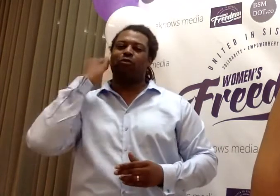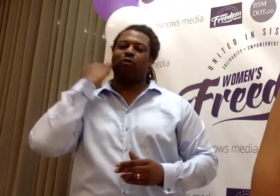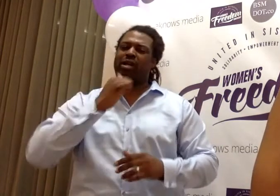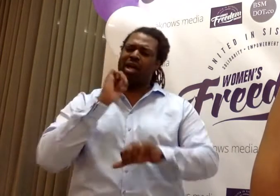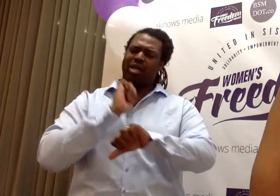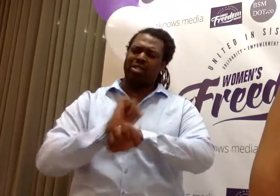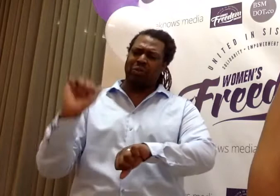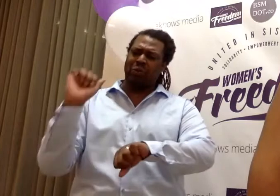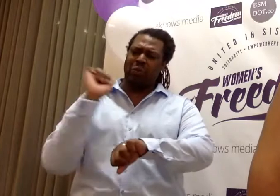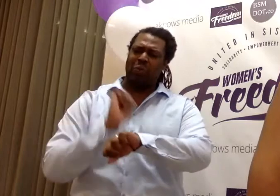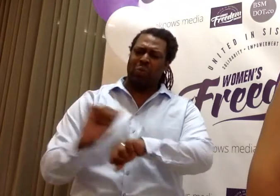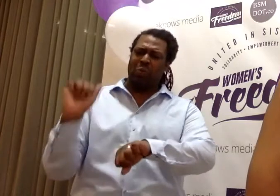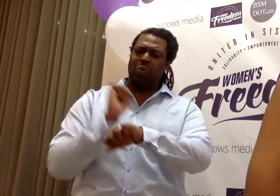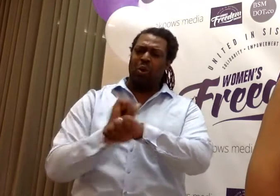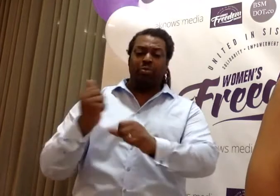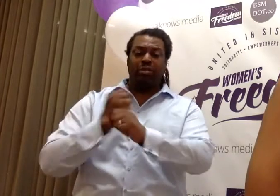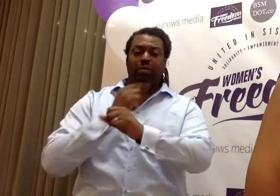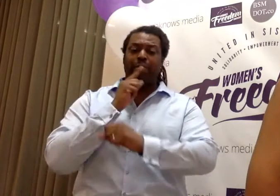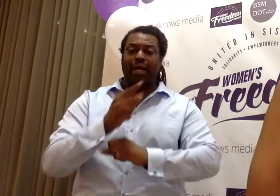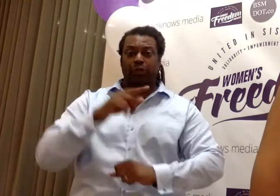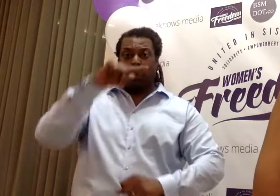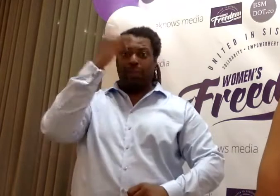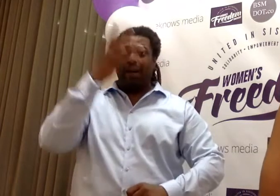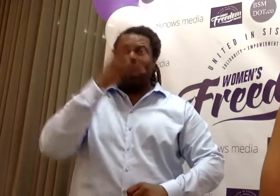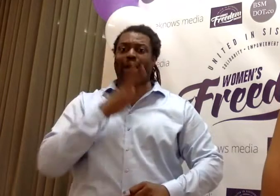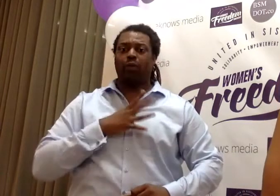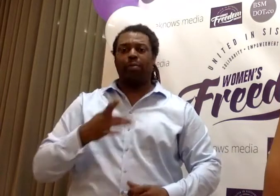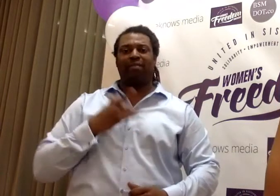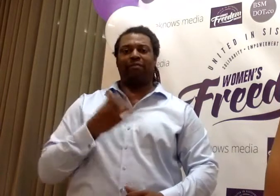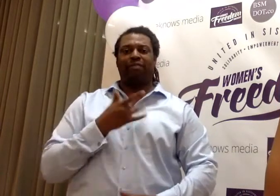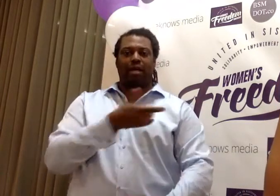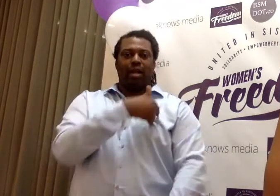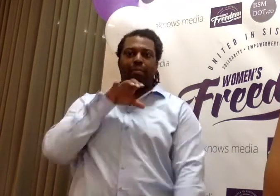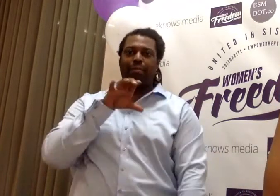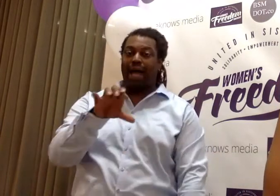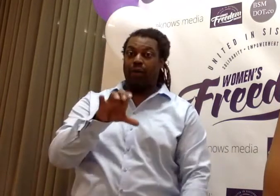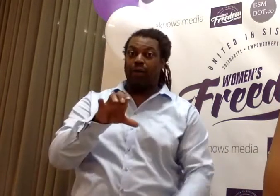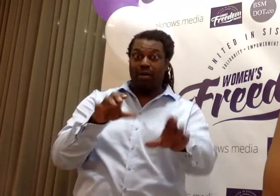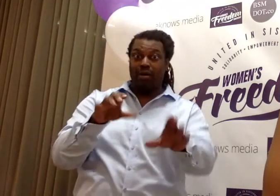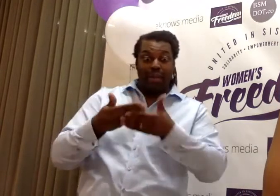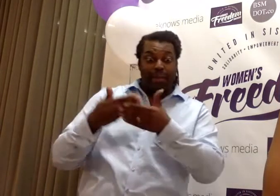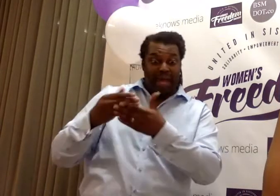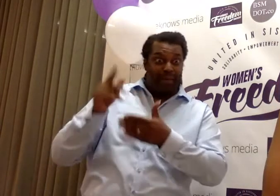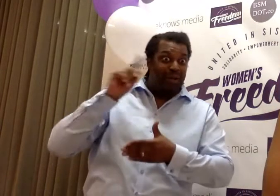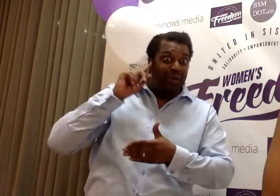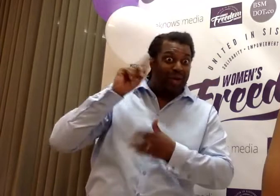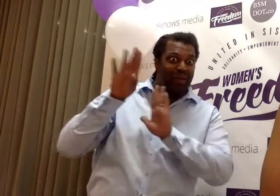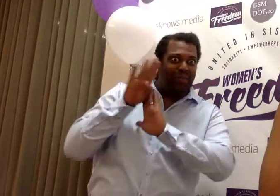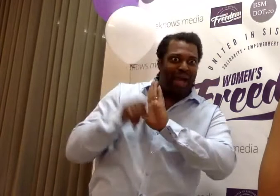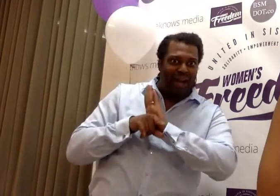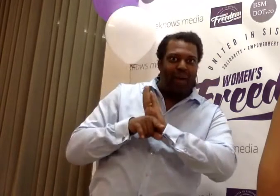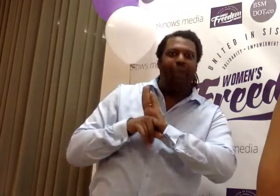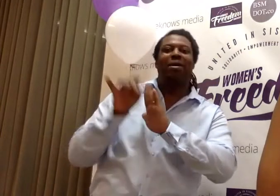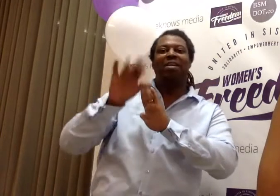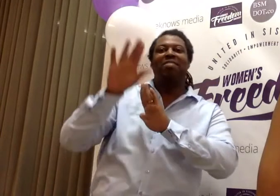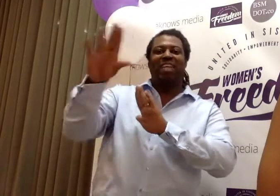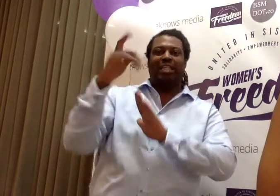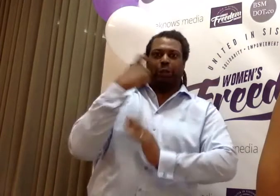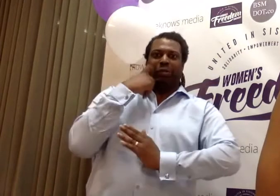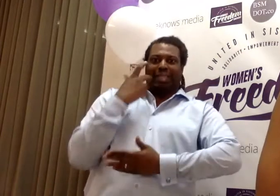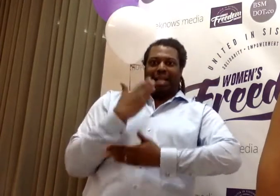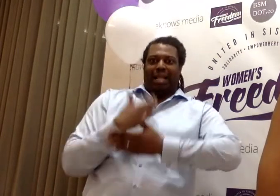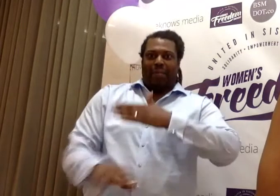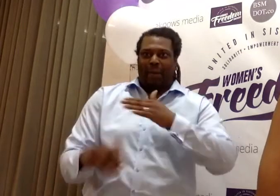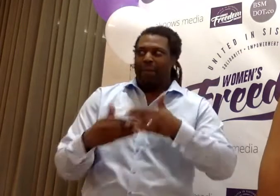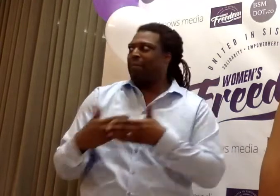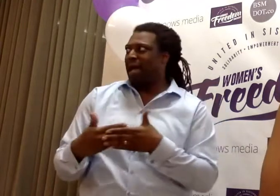make sure that Black women are empowered. You hear that baby? That is her new baby.